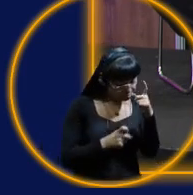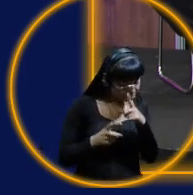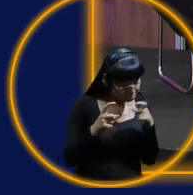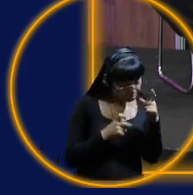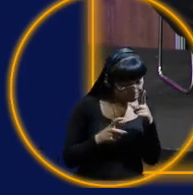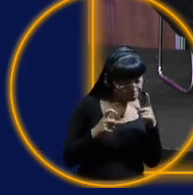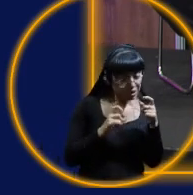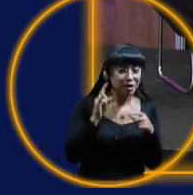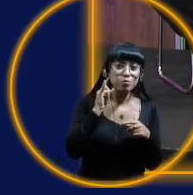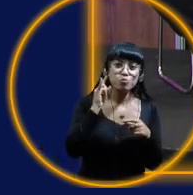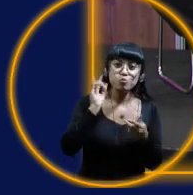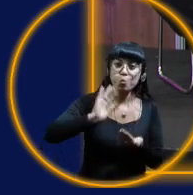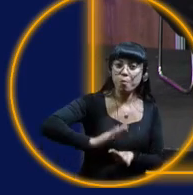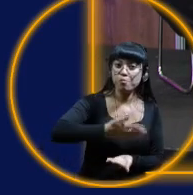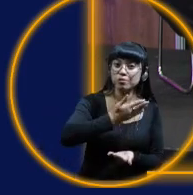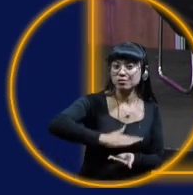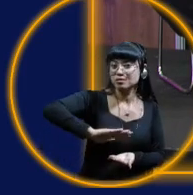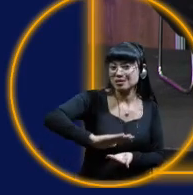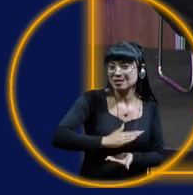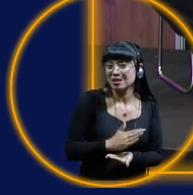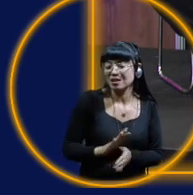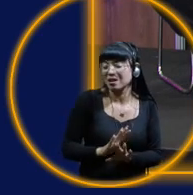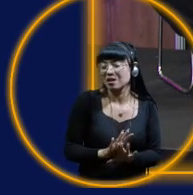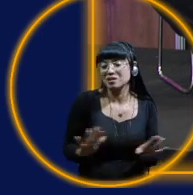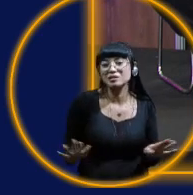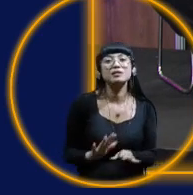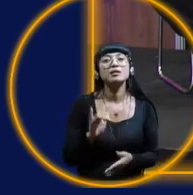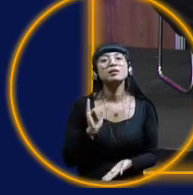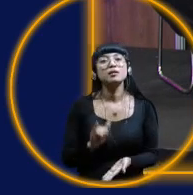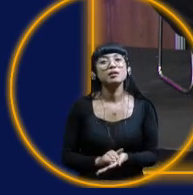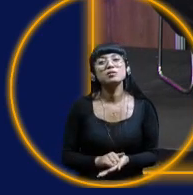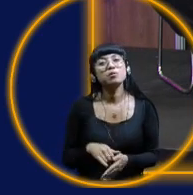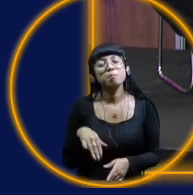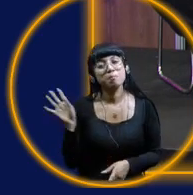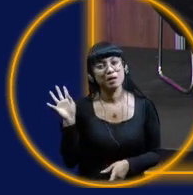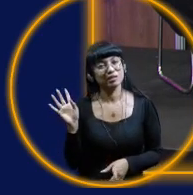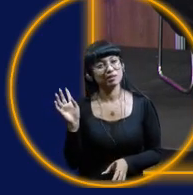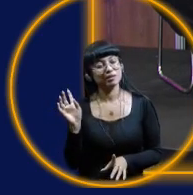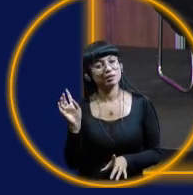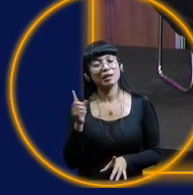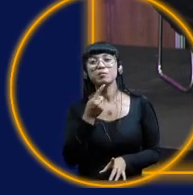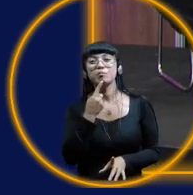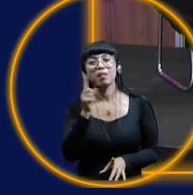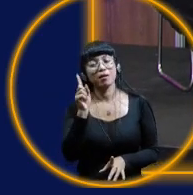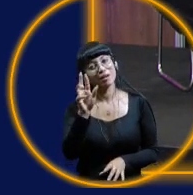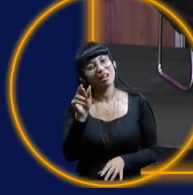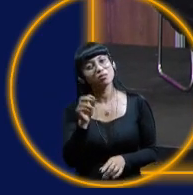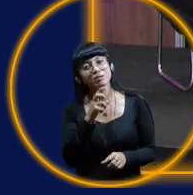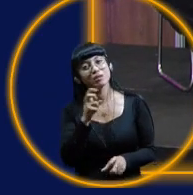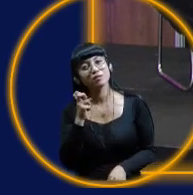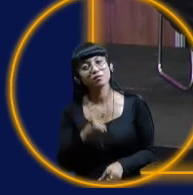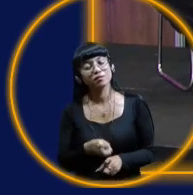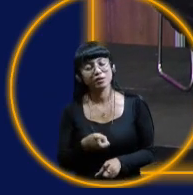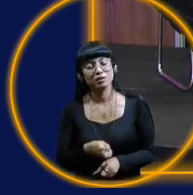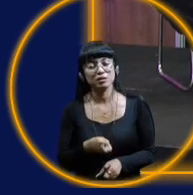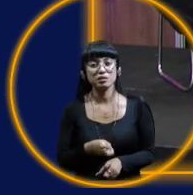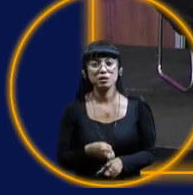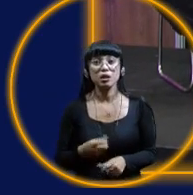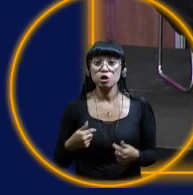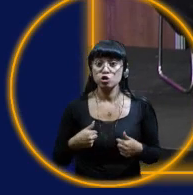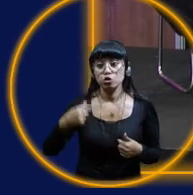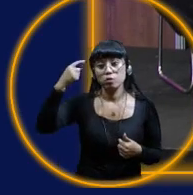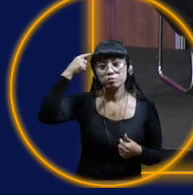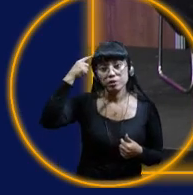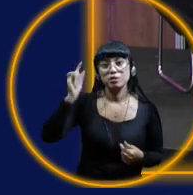bit more uncommon now. It's difficult. Yeah. It takes, I think, effort to just listen. Even if you love music,